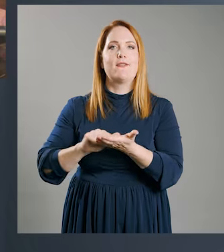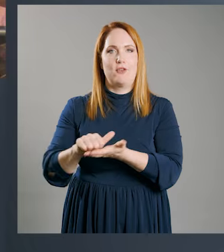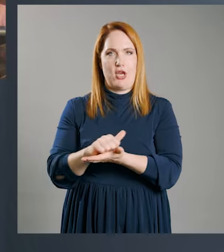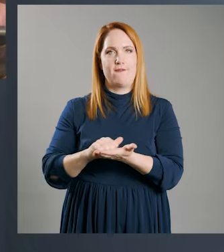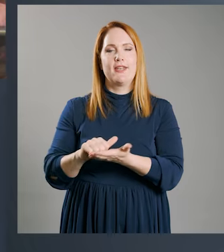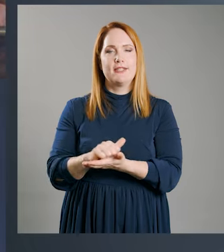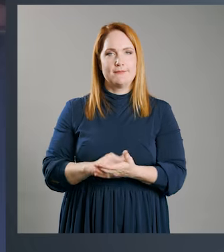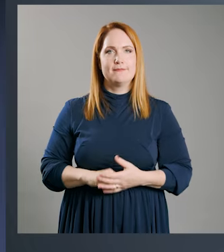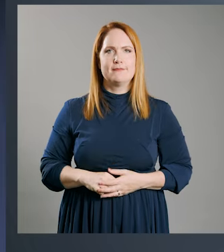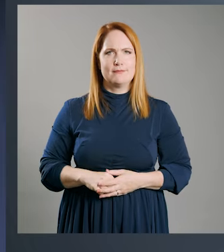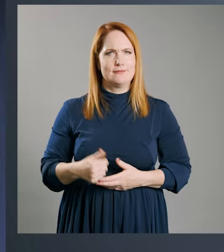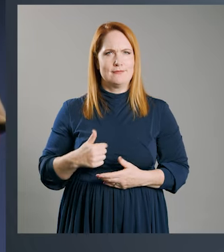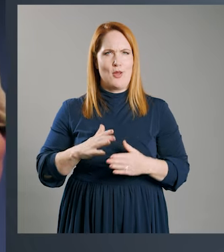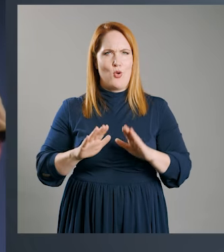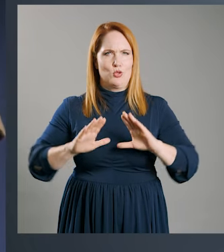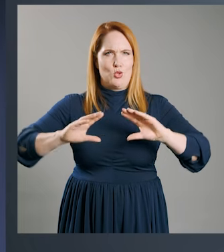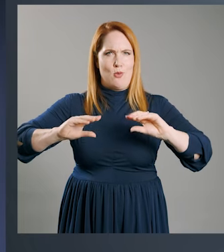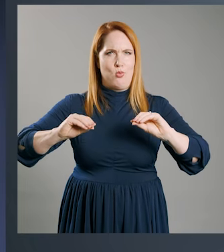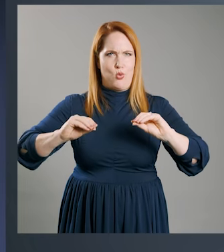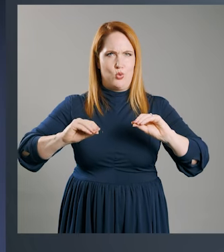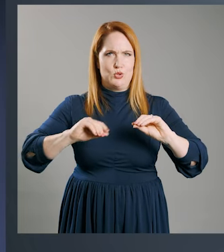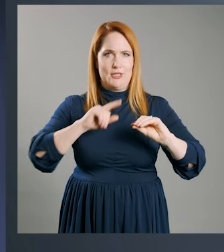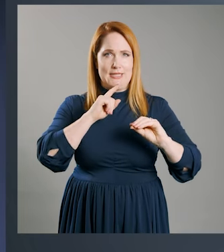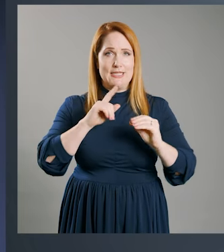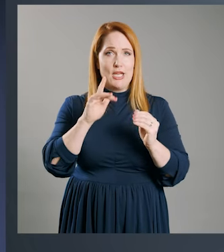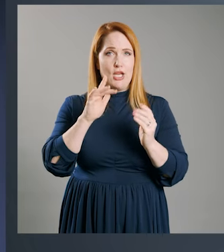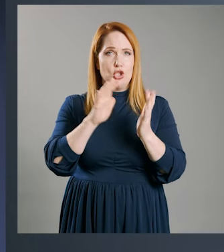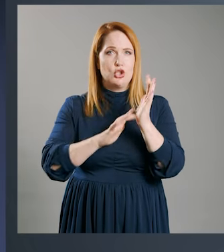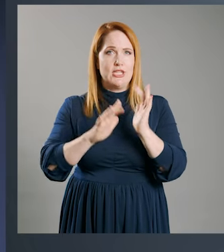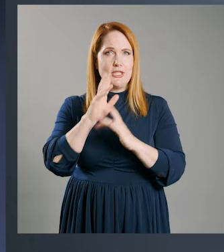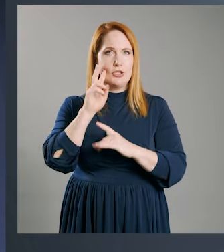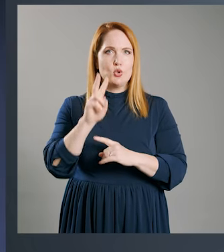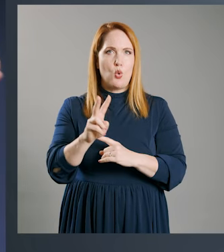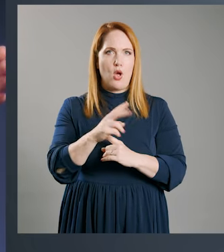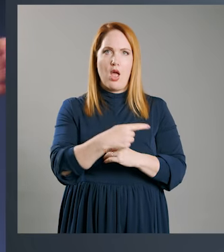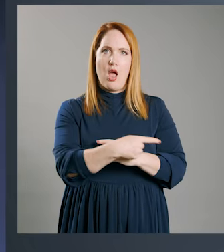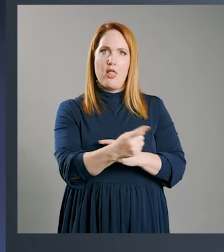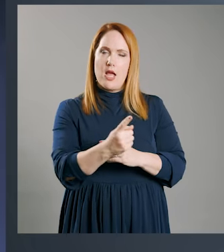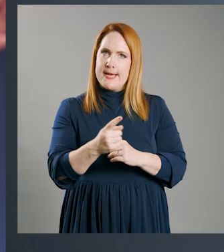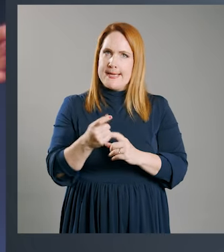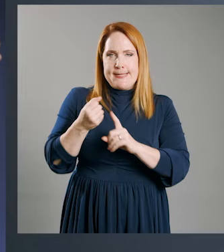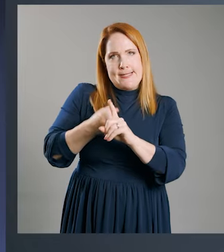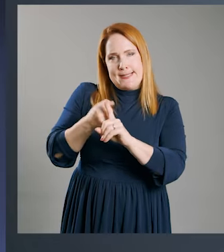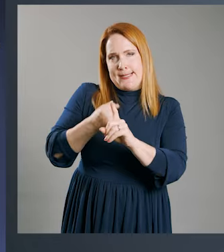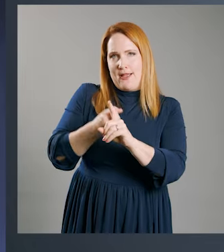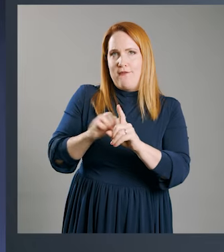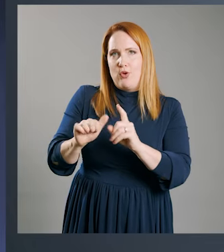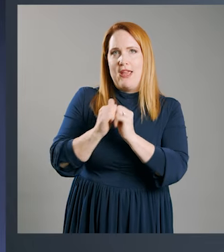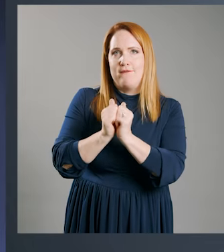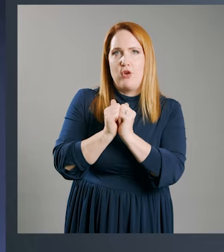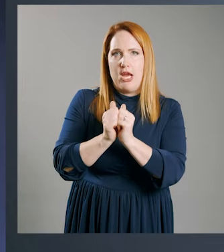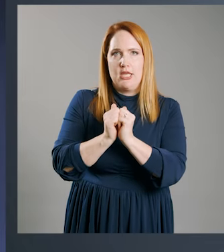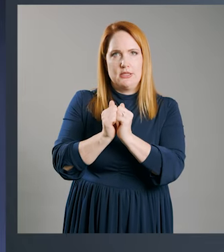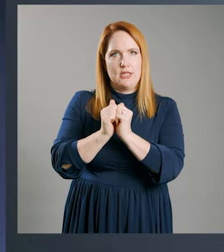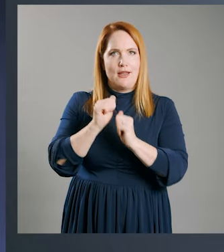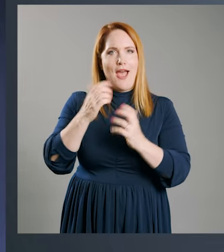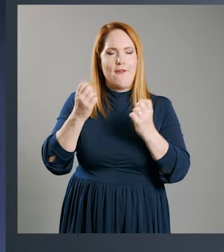forgiven. Now, I just want to stop there and say that Jesus saw the faith of these people. They